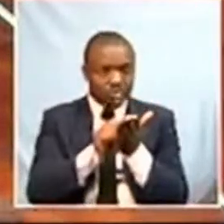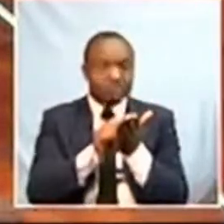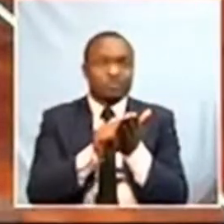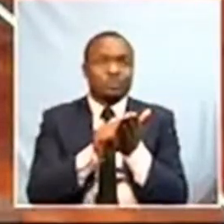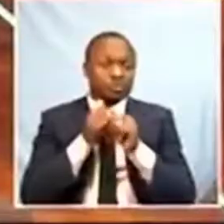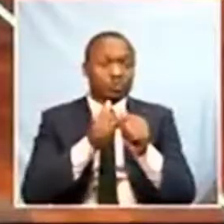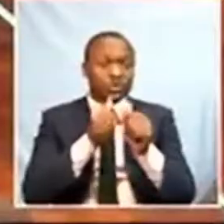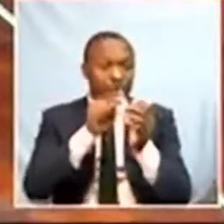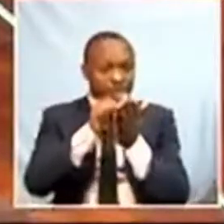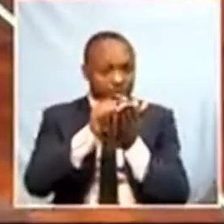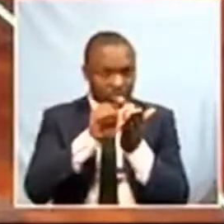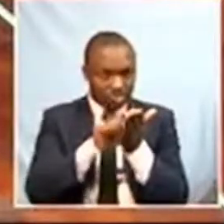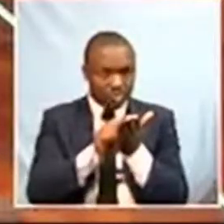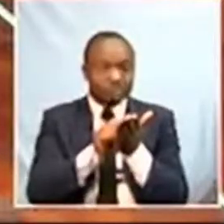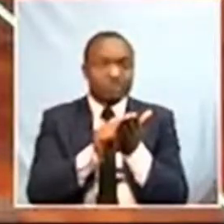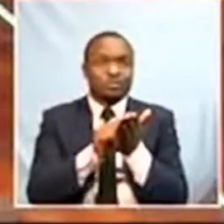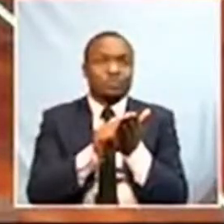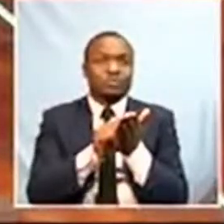that, Chair,